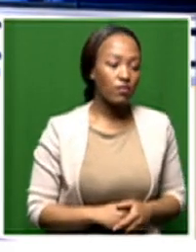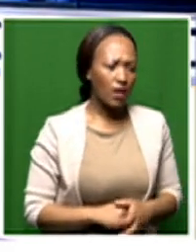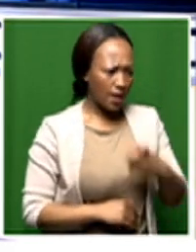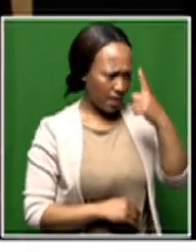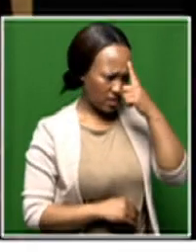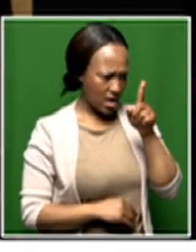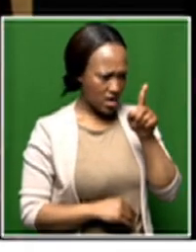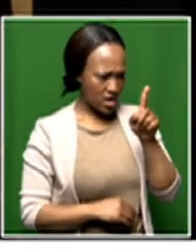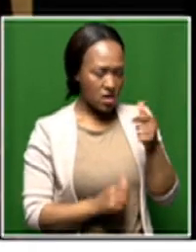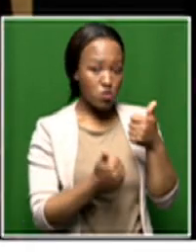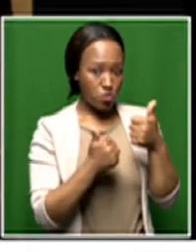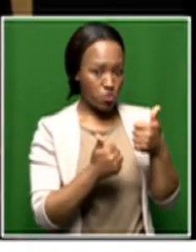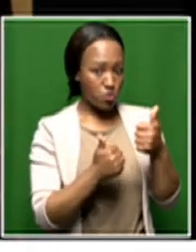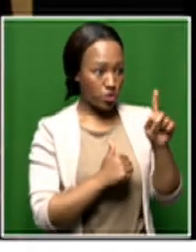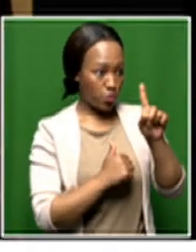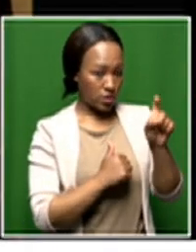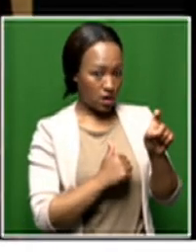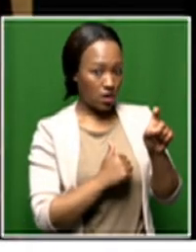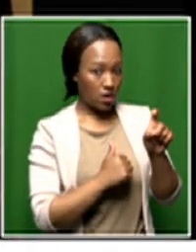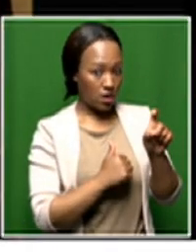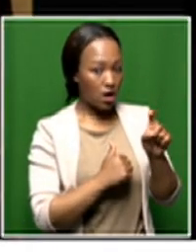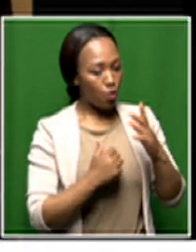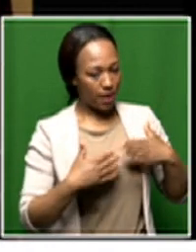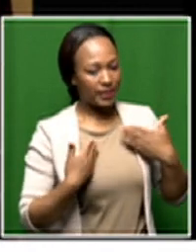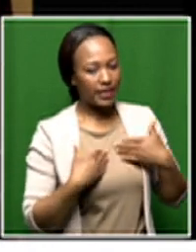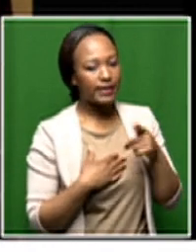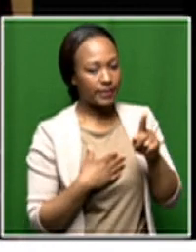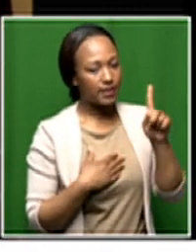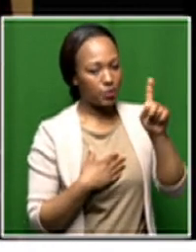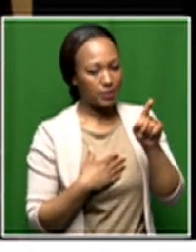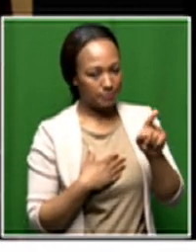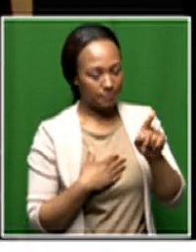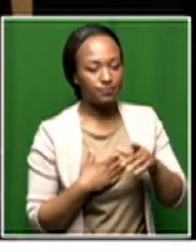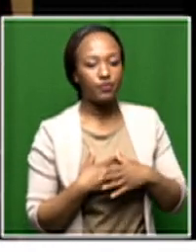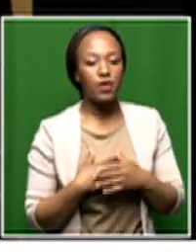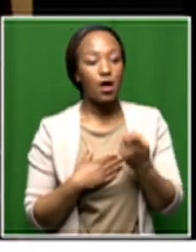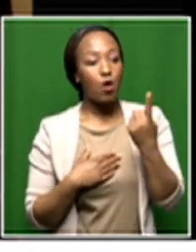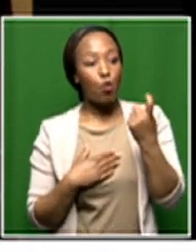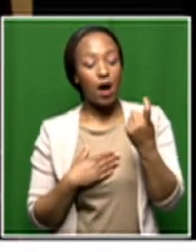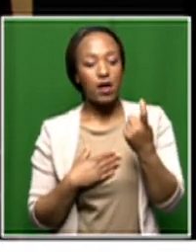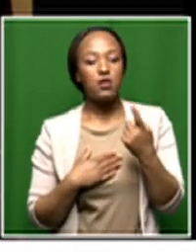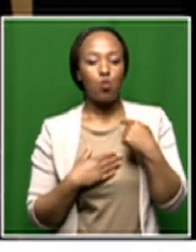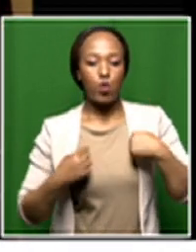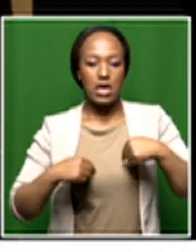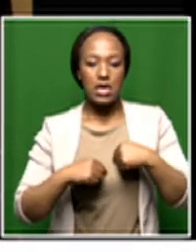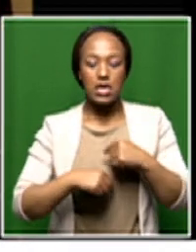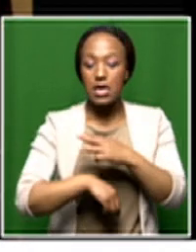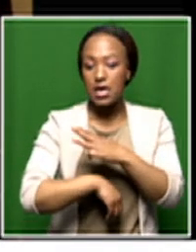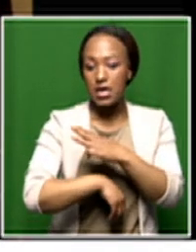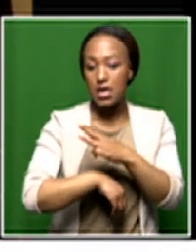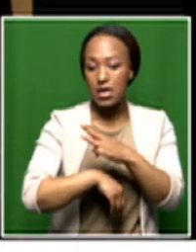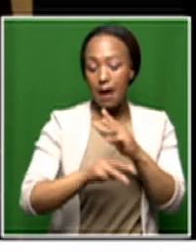good question, Sakina, and we appreciate that. One of the things that we agreed as management was